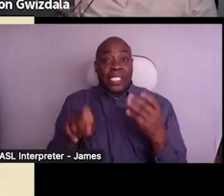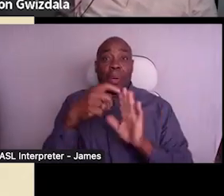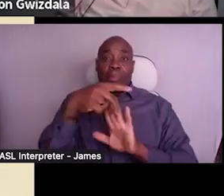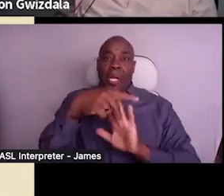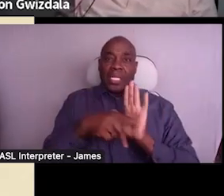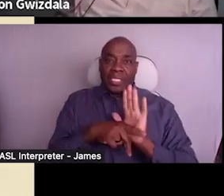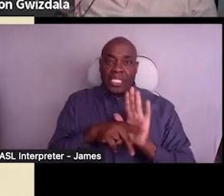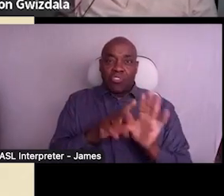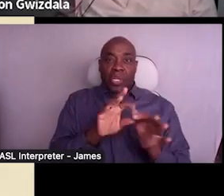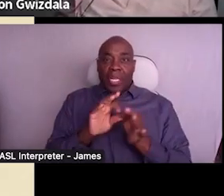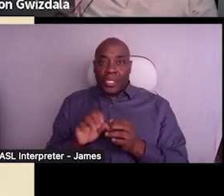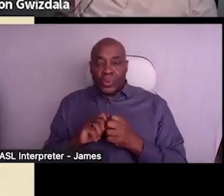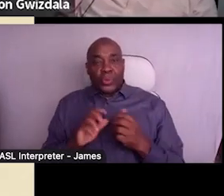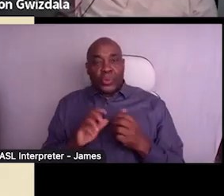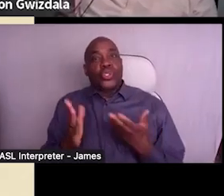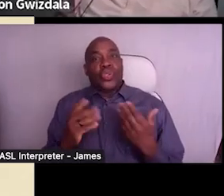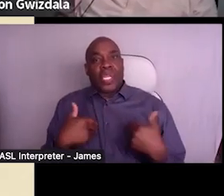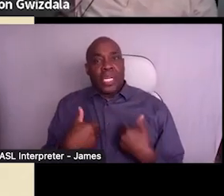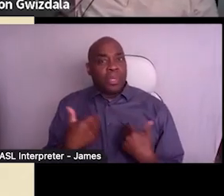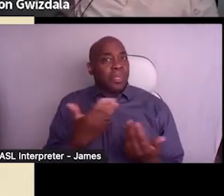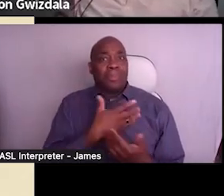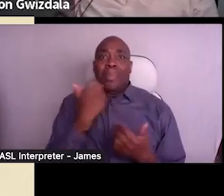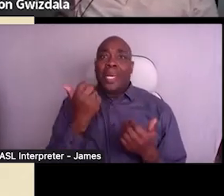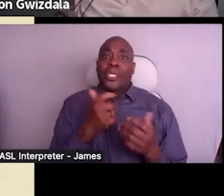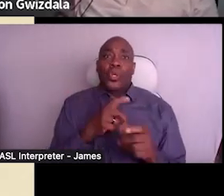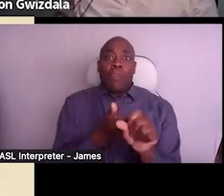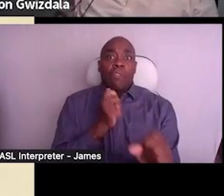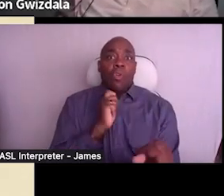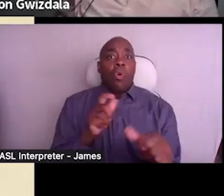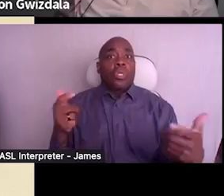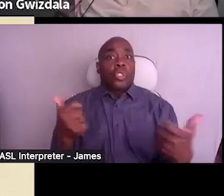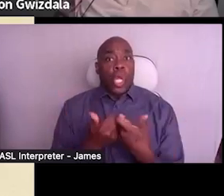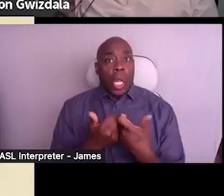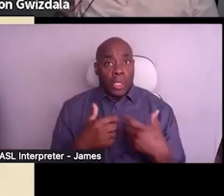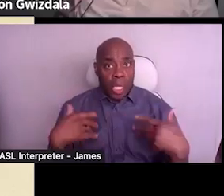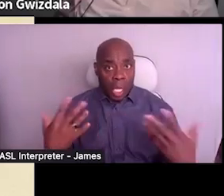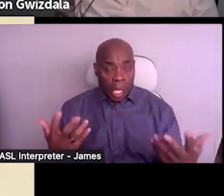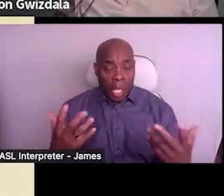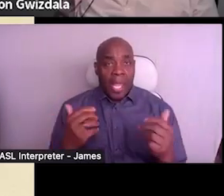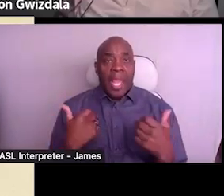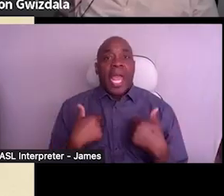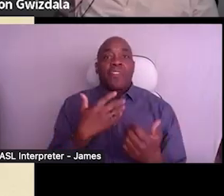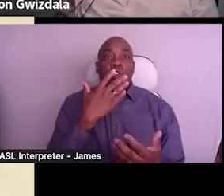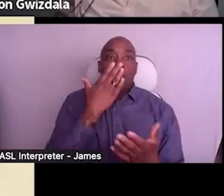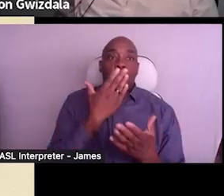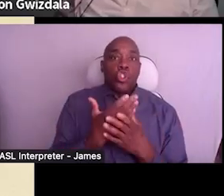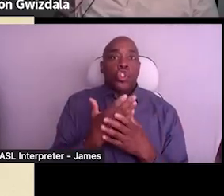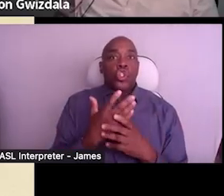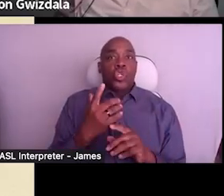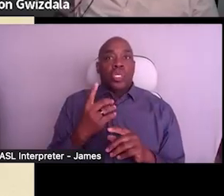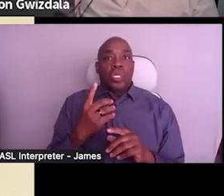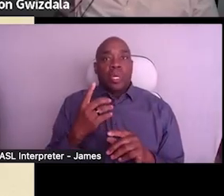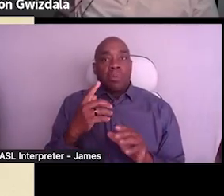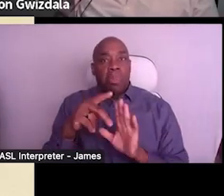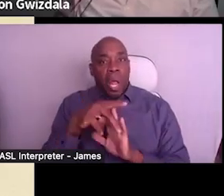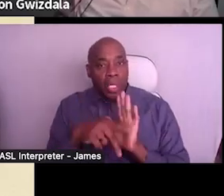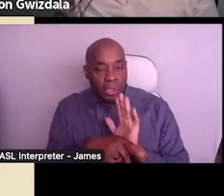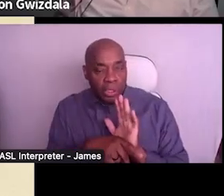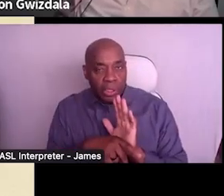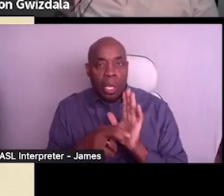I think that the best way to avoid challenges is to have good, sound policies and